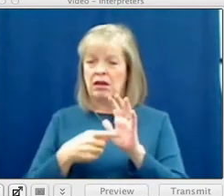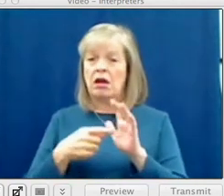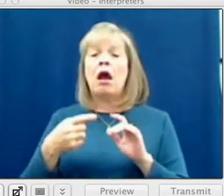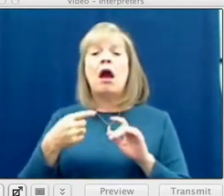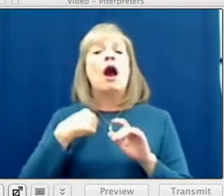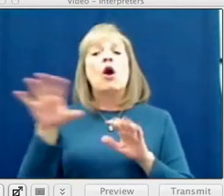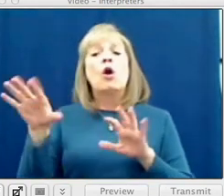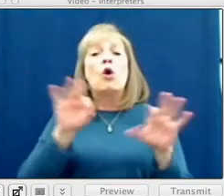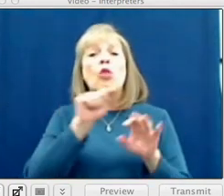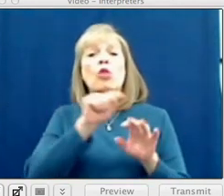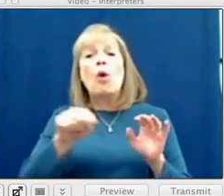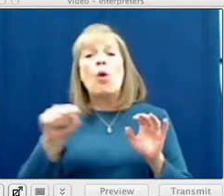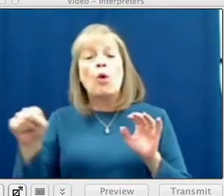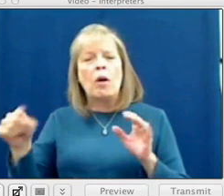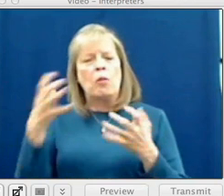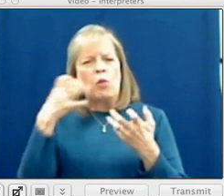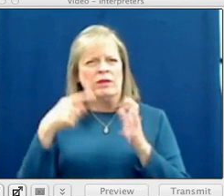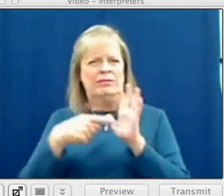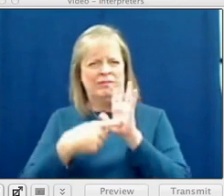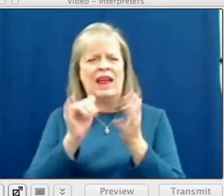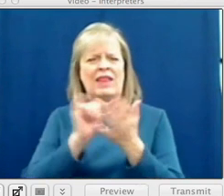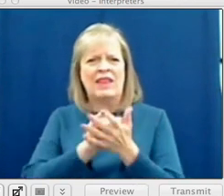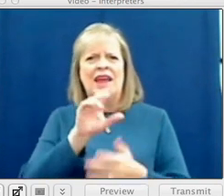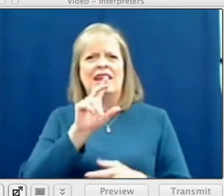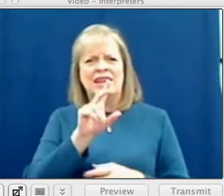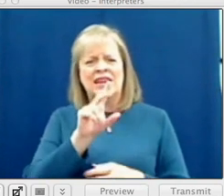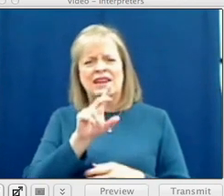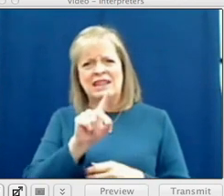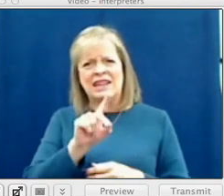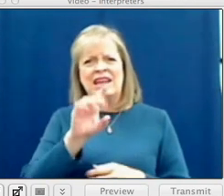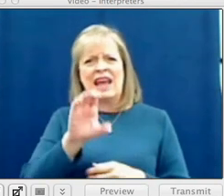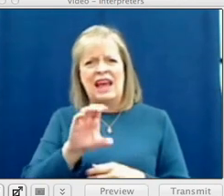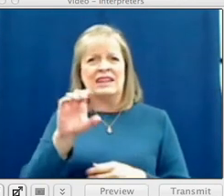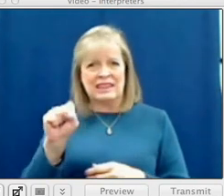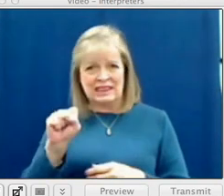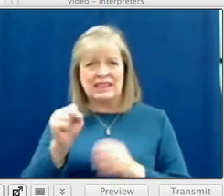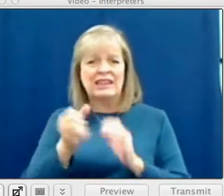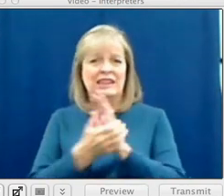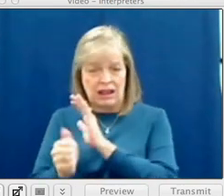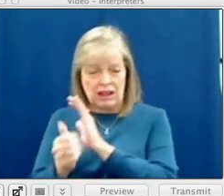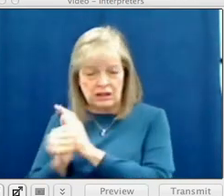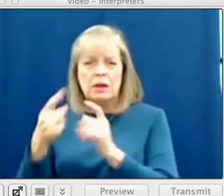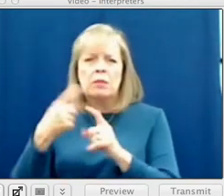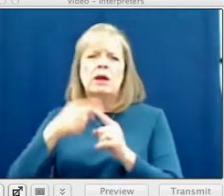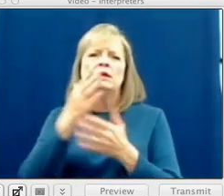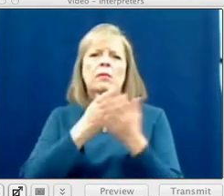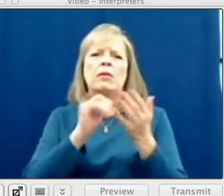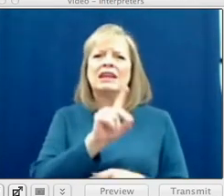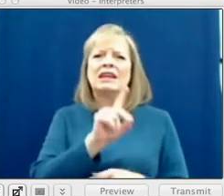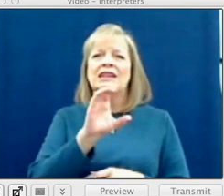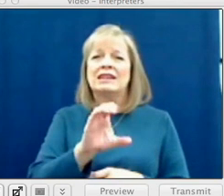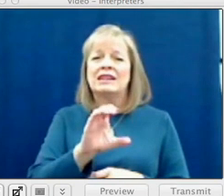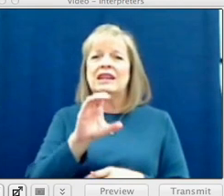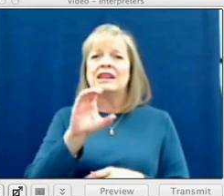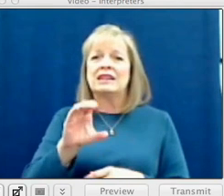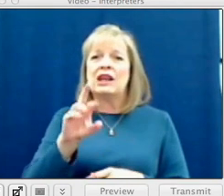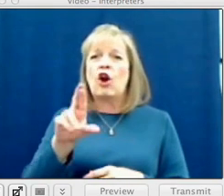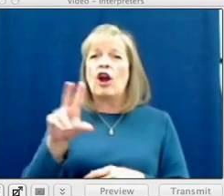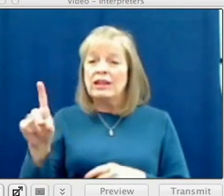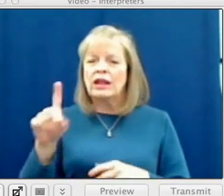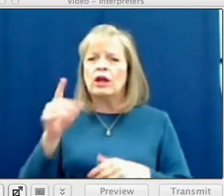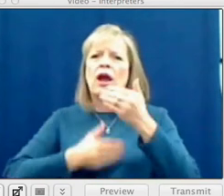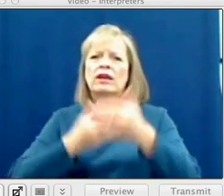specific DCS skill, some part of the DCCRD process. We are not processing cases. I